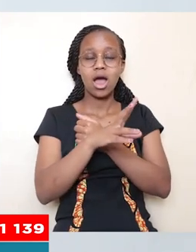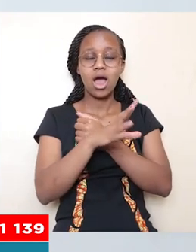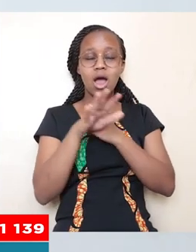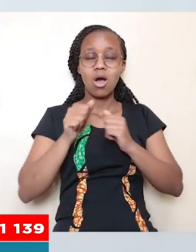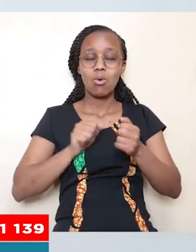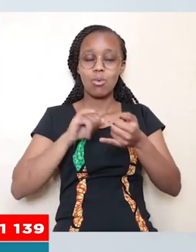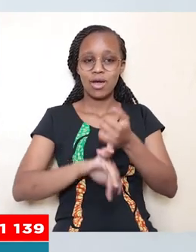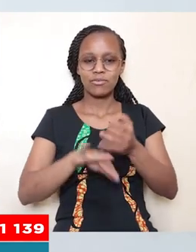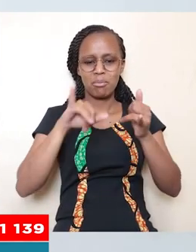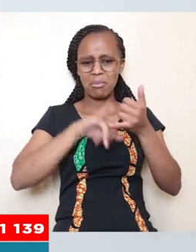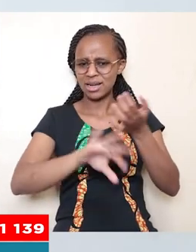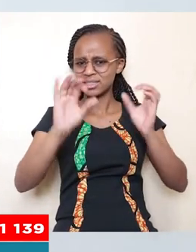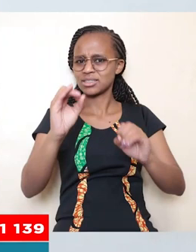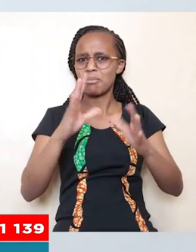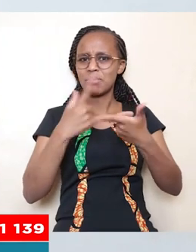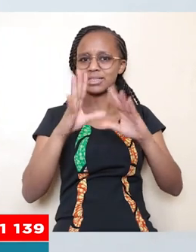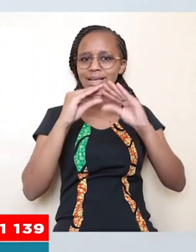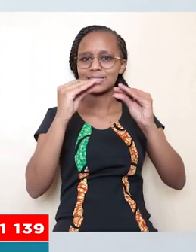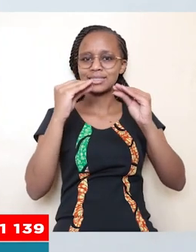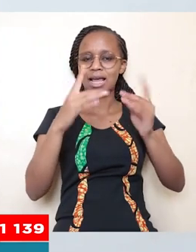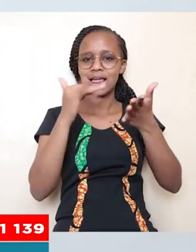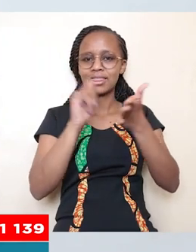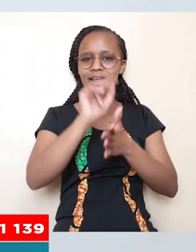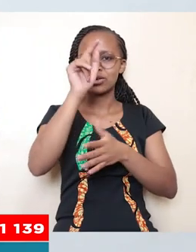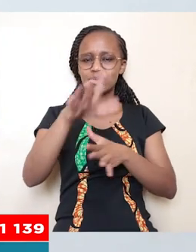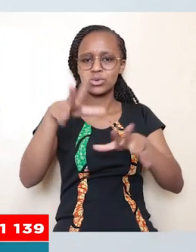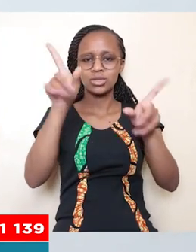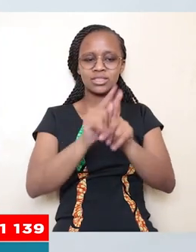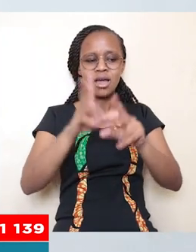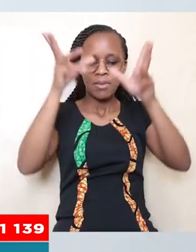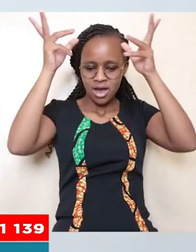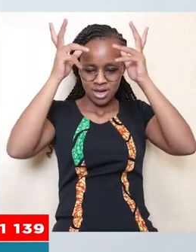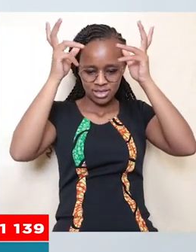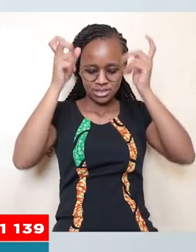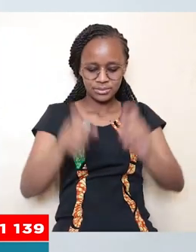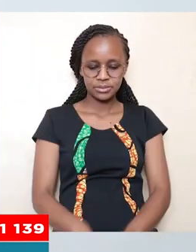that watamuoa, but watamfunza hivi kwamba wewe unakaa shetani.